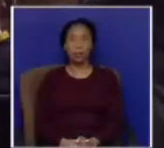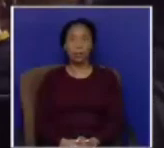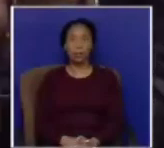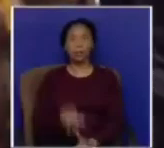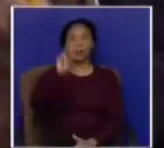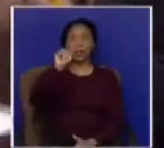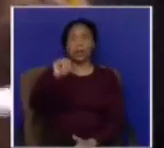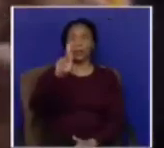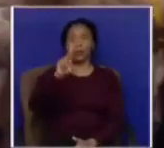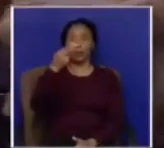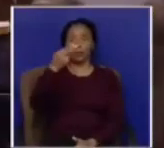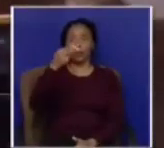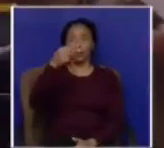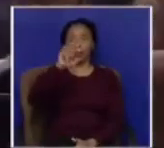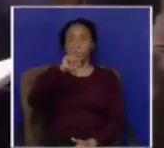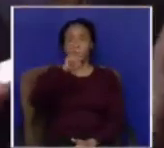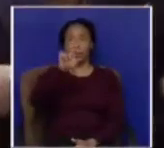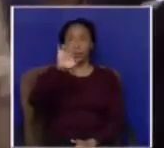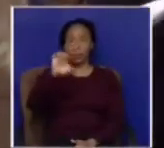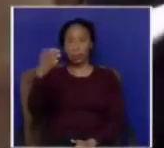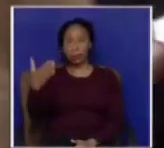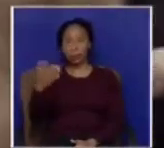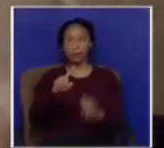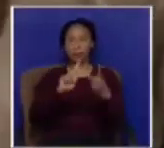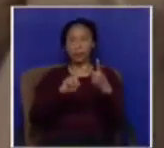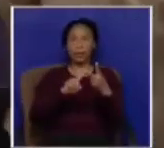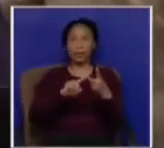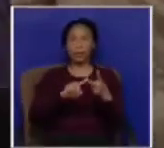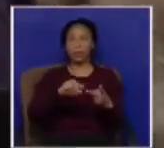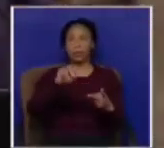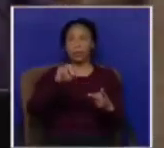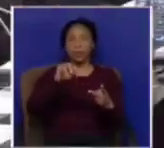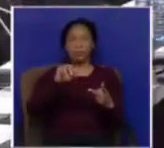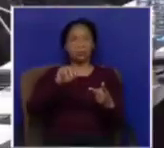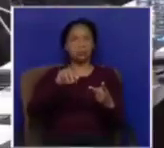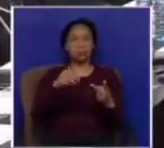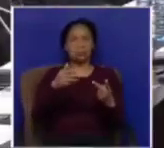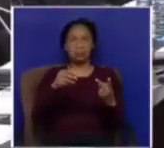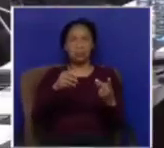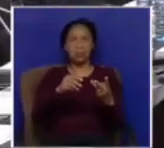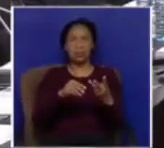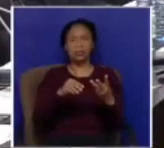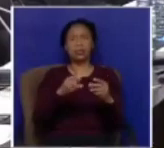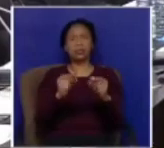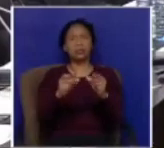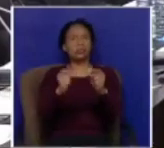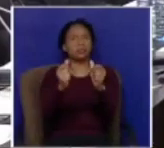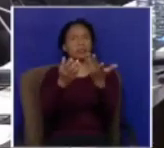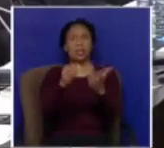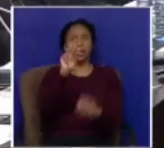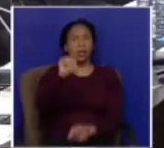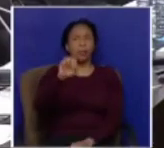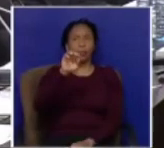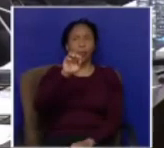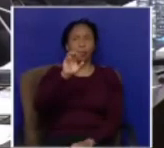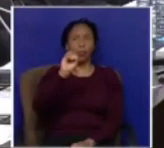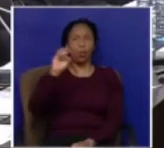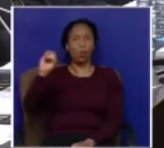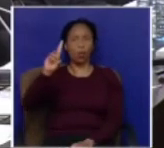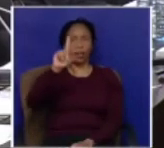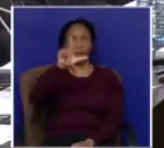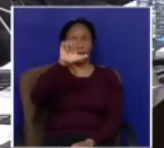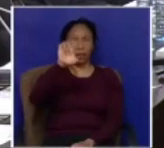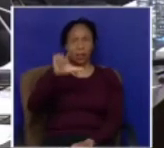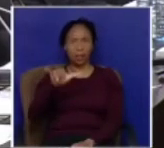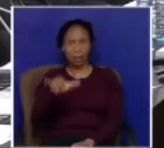Mkhize Siyabonga Percival, Mkhotso Gharatwa Agnes, Moodley Chunmagam Ramsamy,